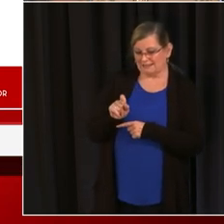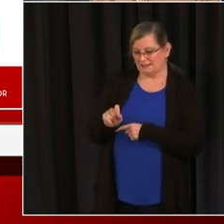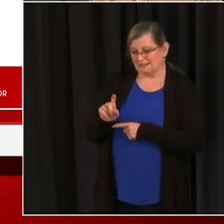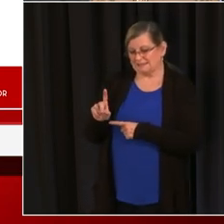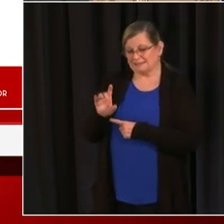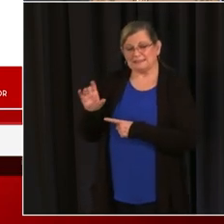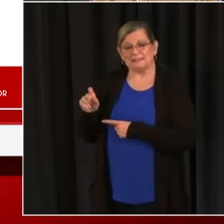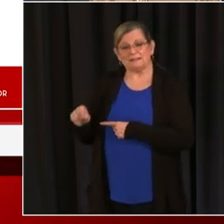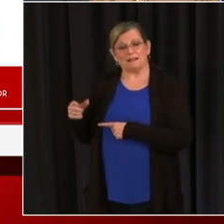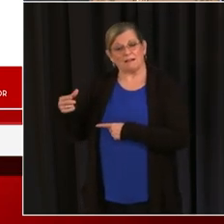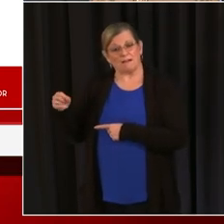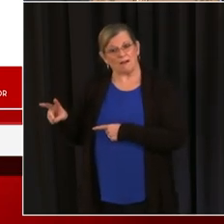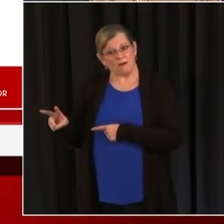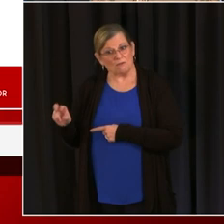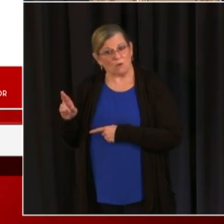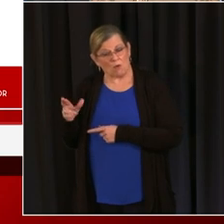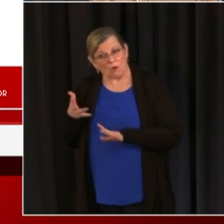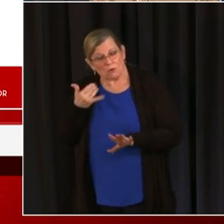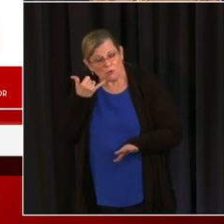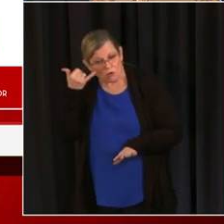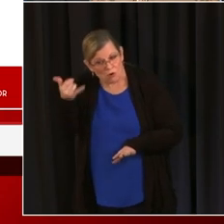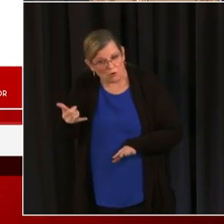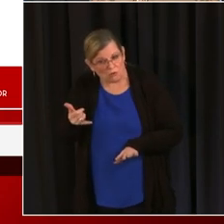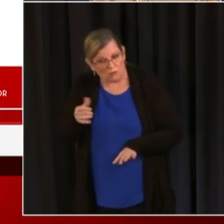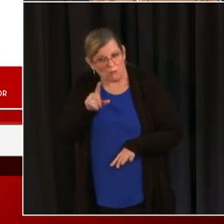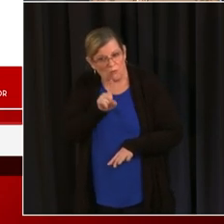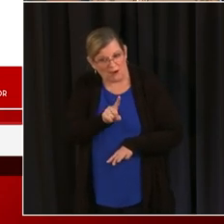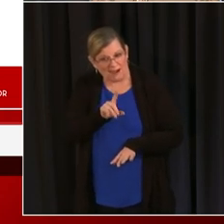vaccinate.dc.gov, or you may also call